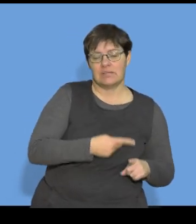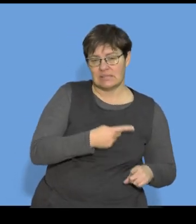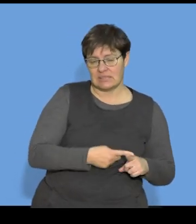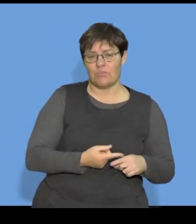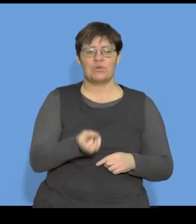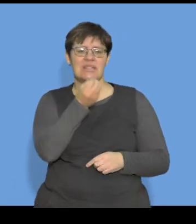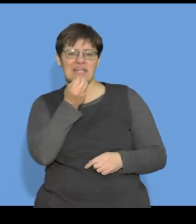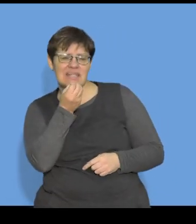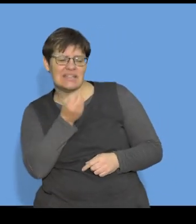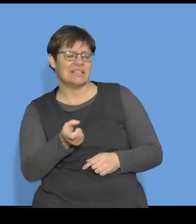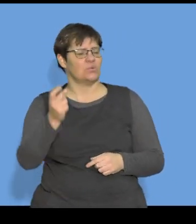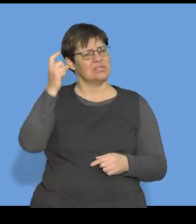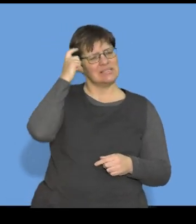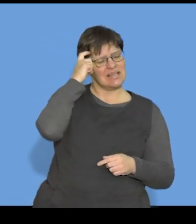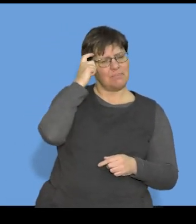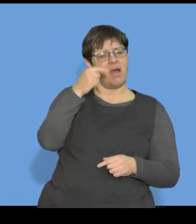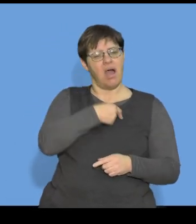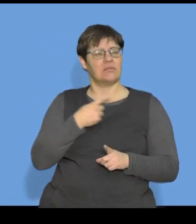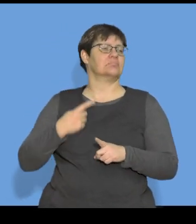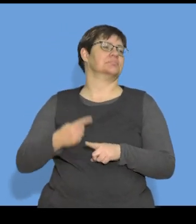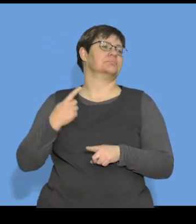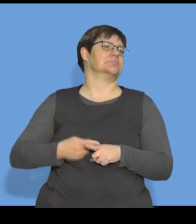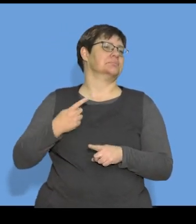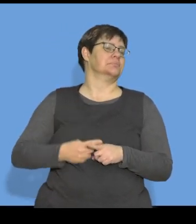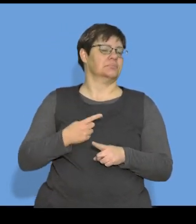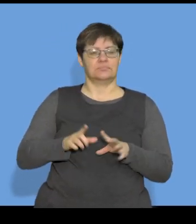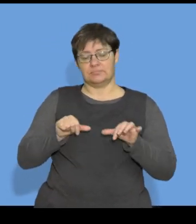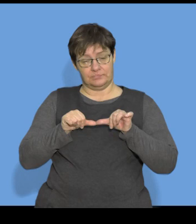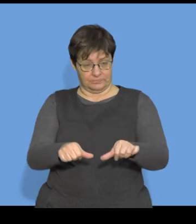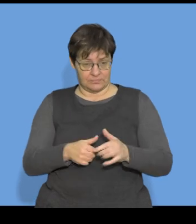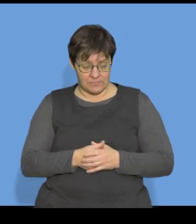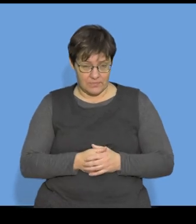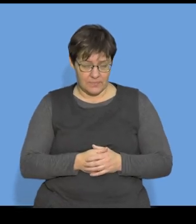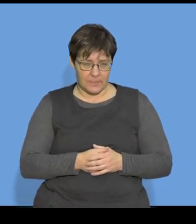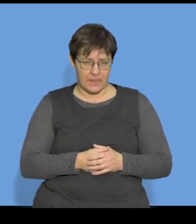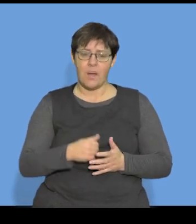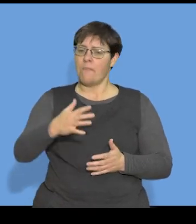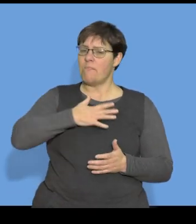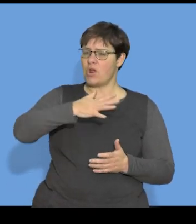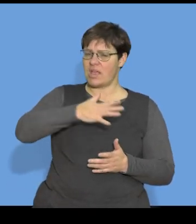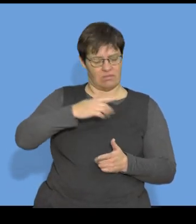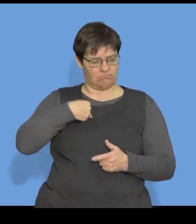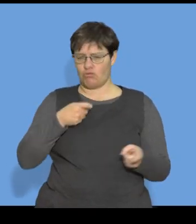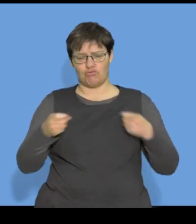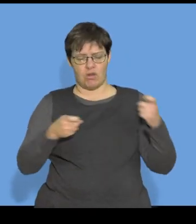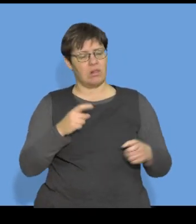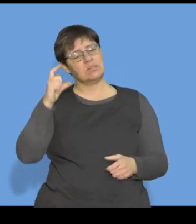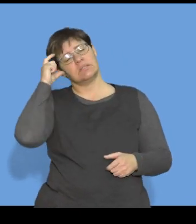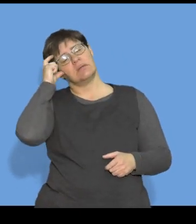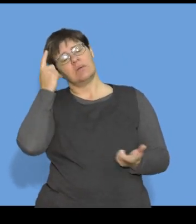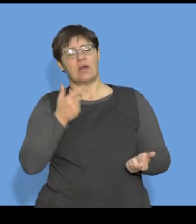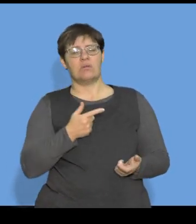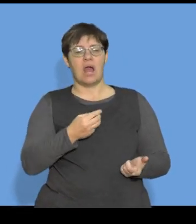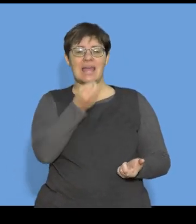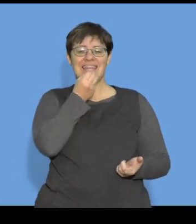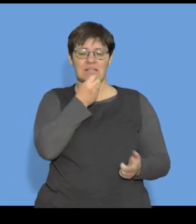When you eat, when you sleep, your heart continues to beat. And breathing, you don't control it. After eating, you don't tell